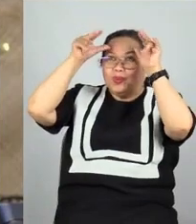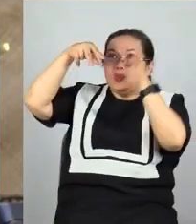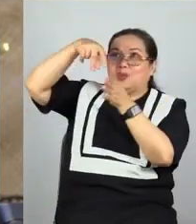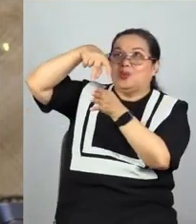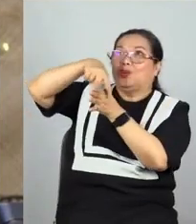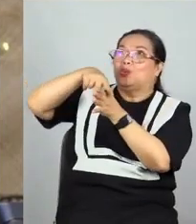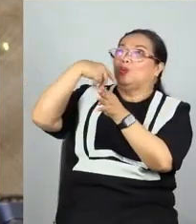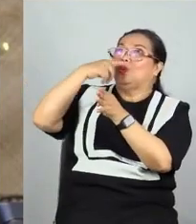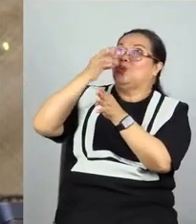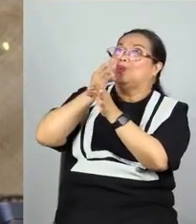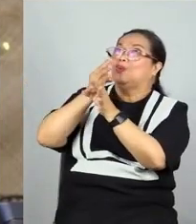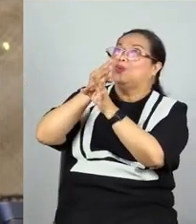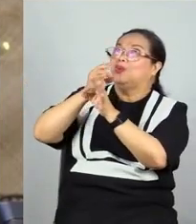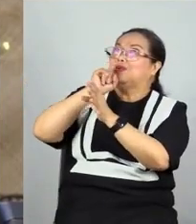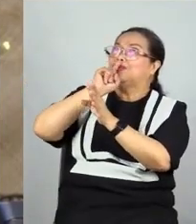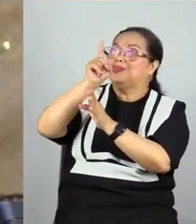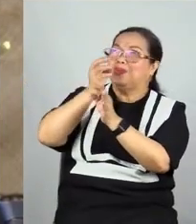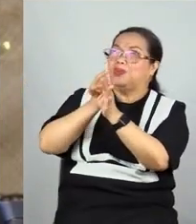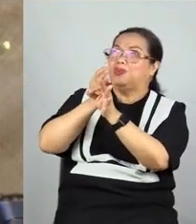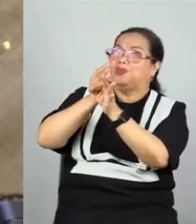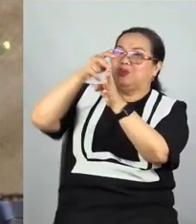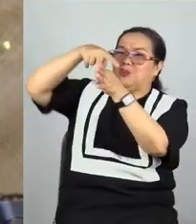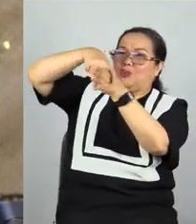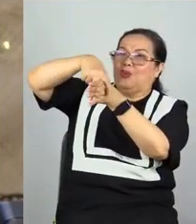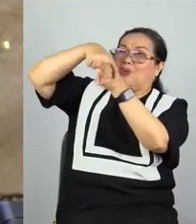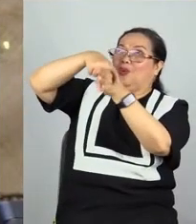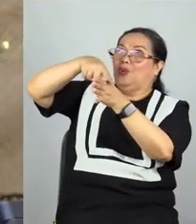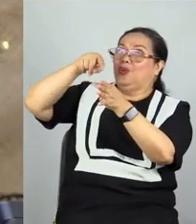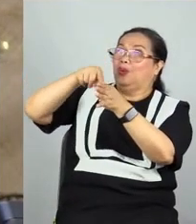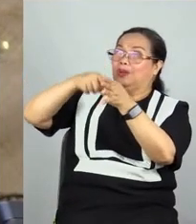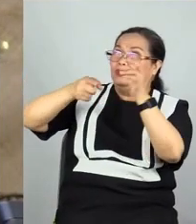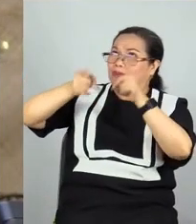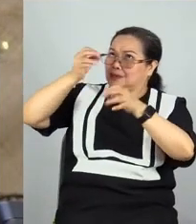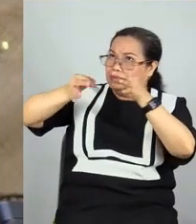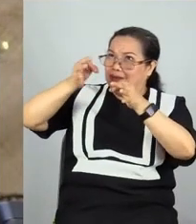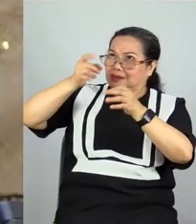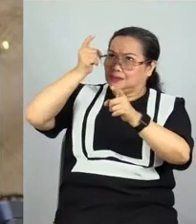is called Faithful and True, and in righteousness he judges and